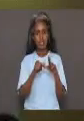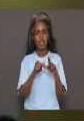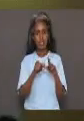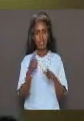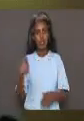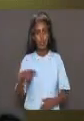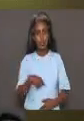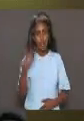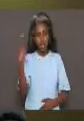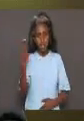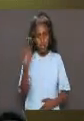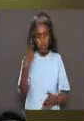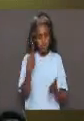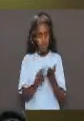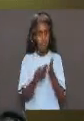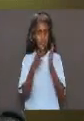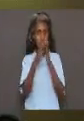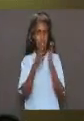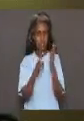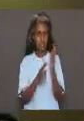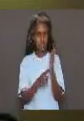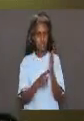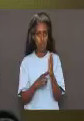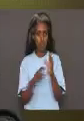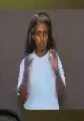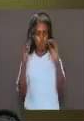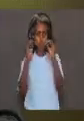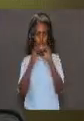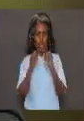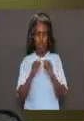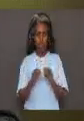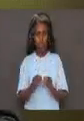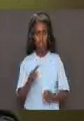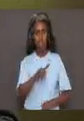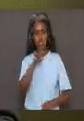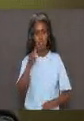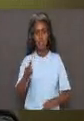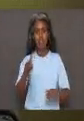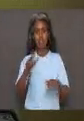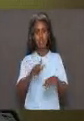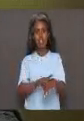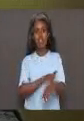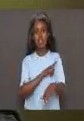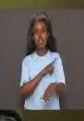we can use these rules to calculate arc lengths,